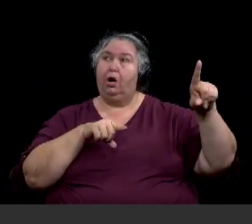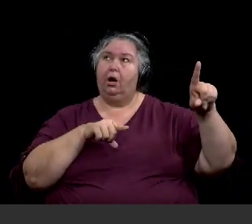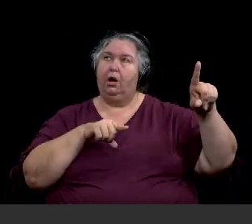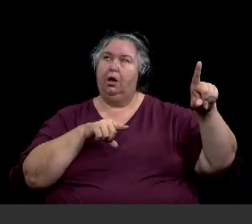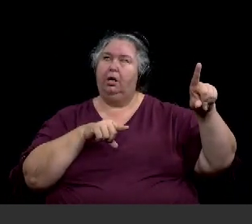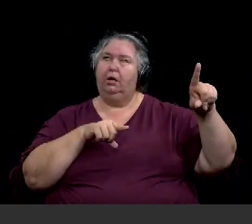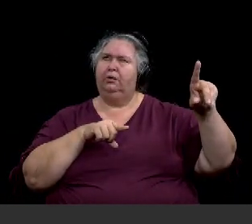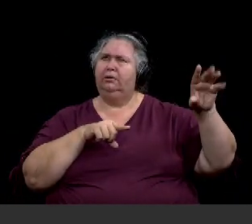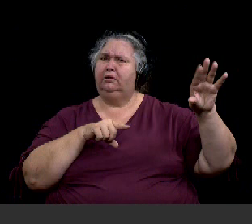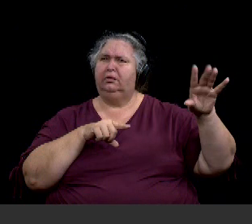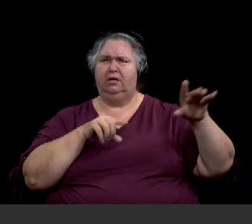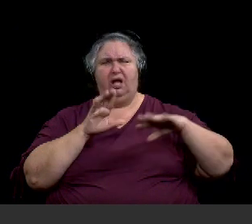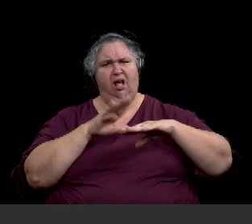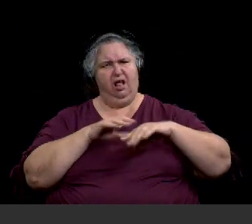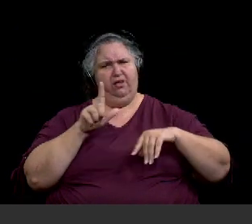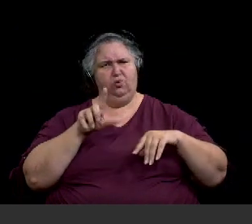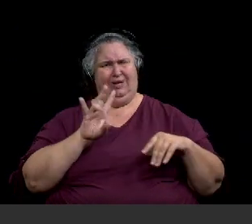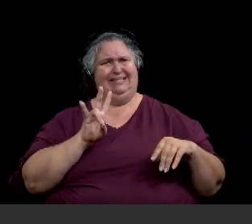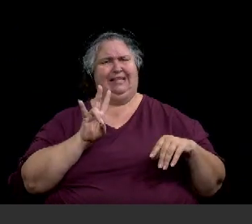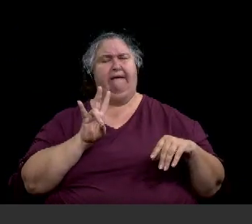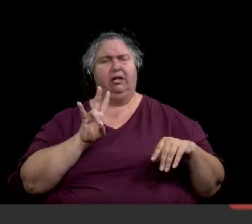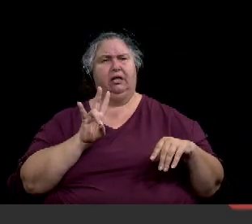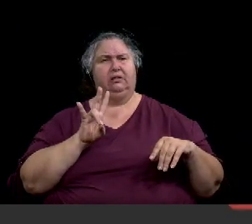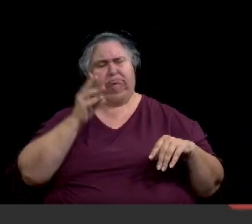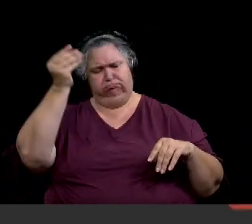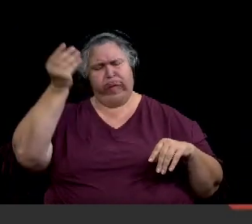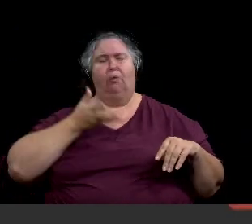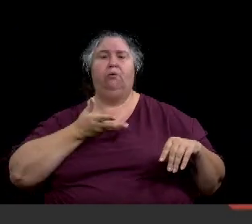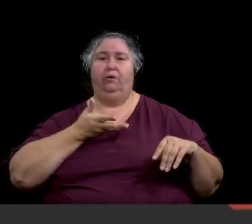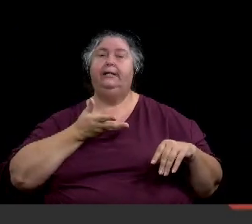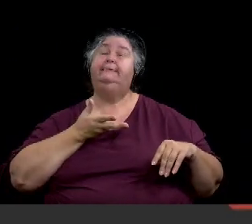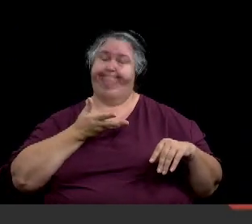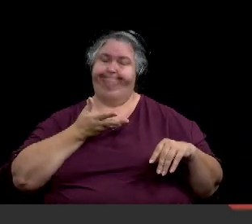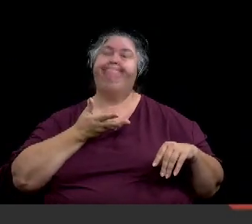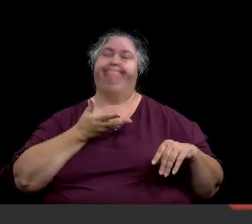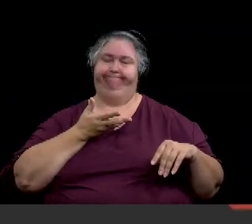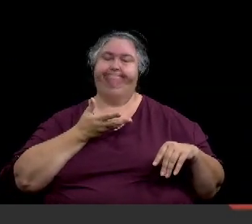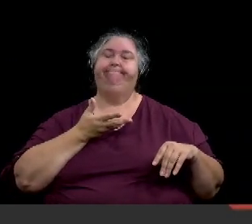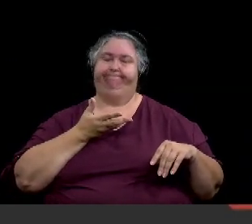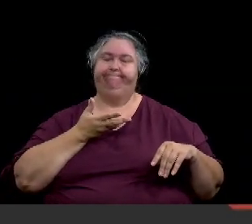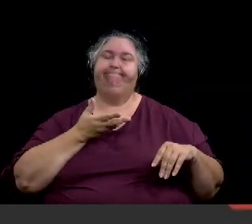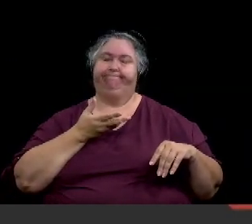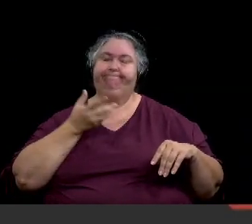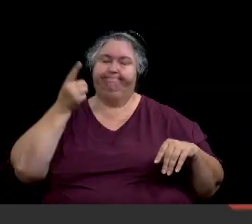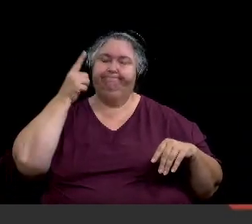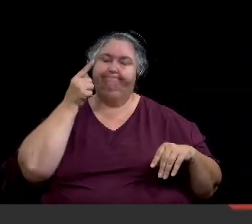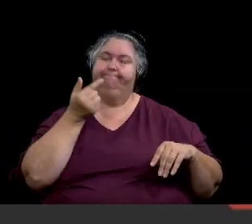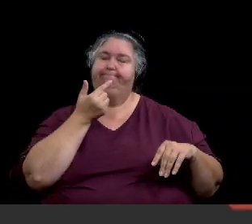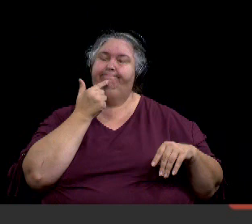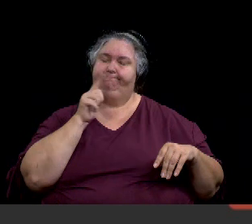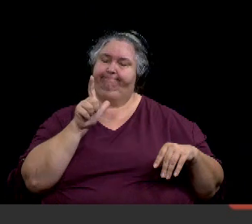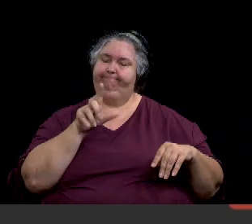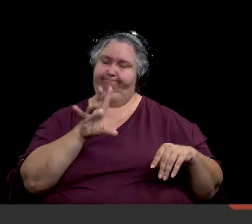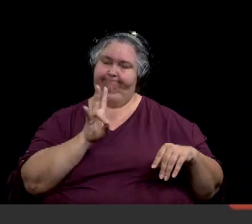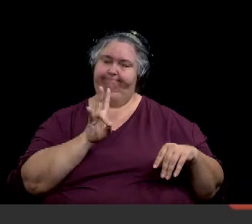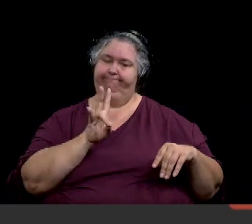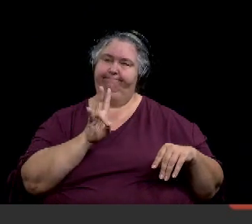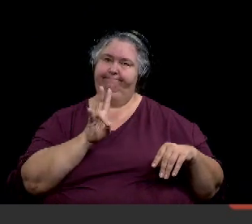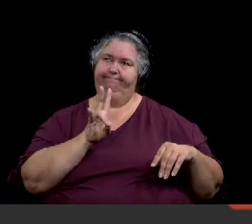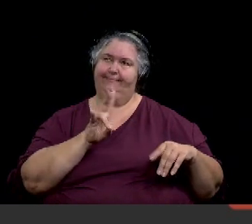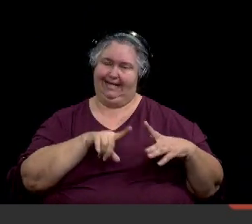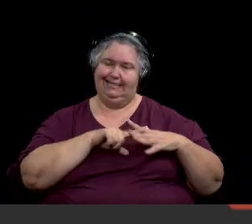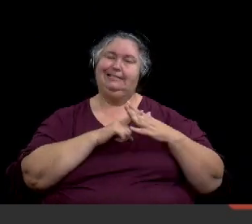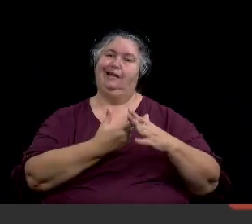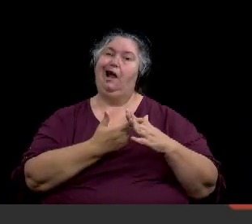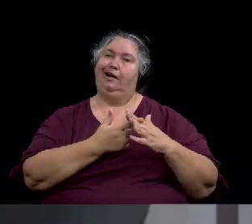was the 27th, and so that order is in effect. And I think it said the 27th was the day it went into